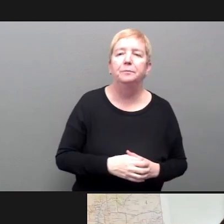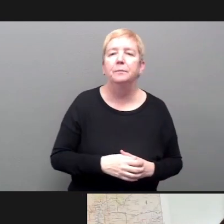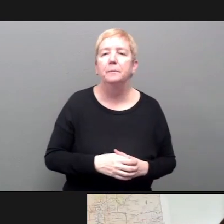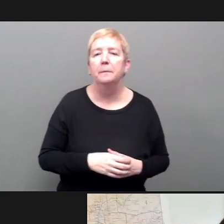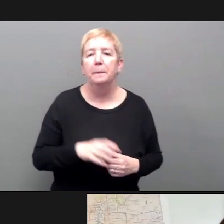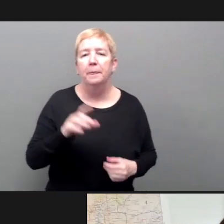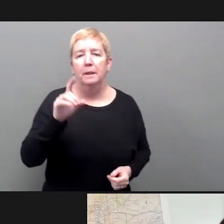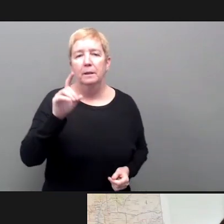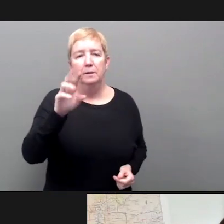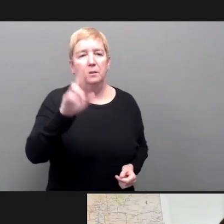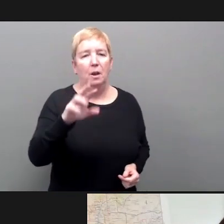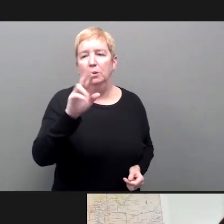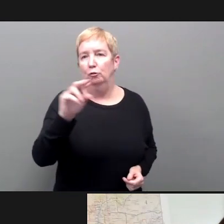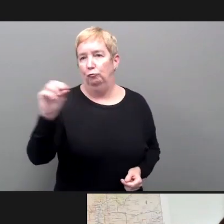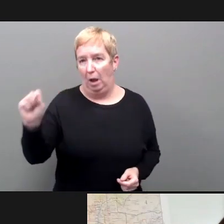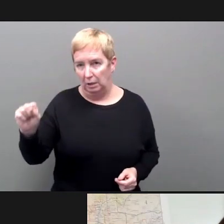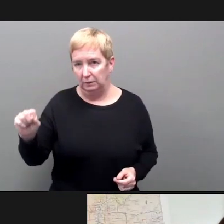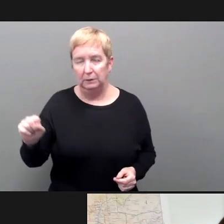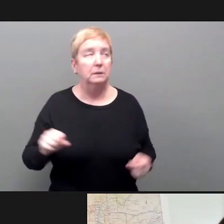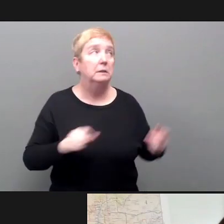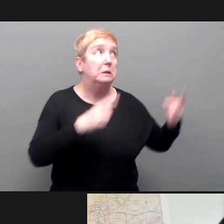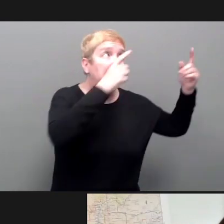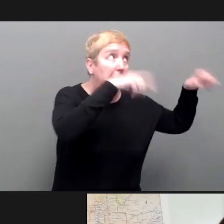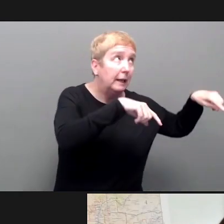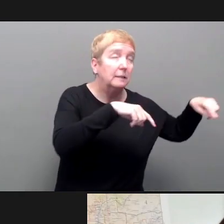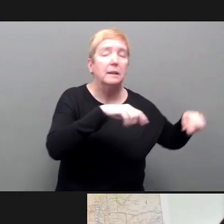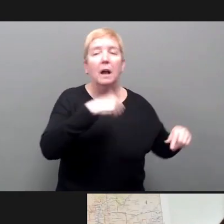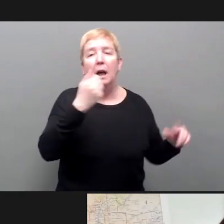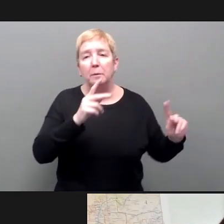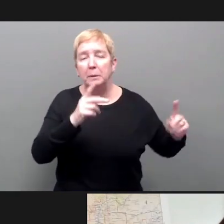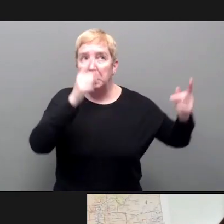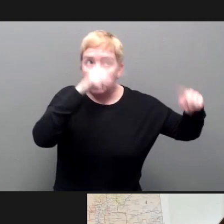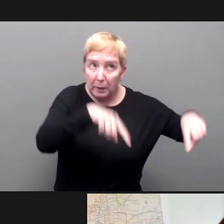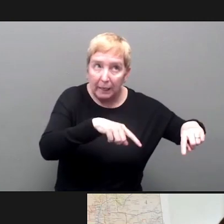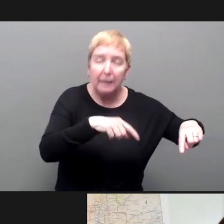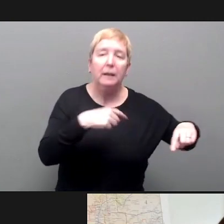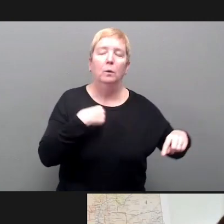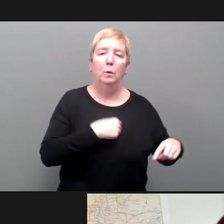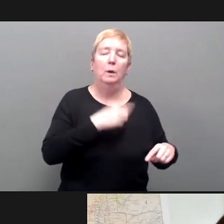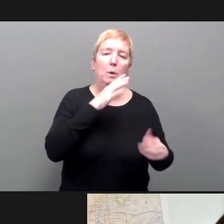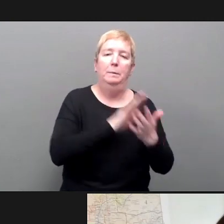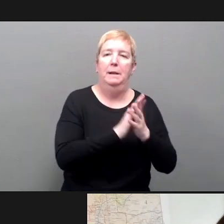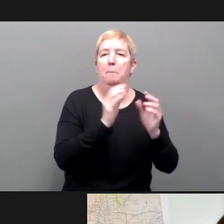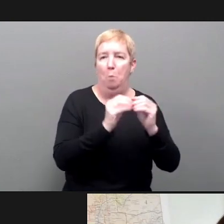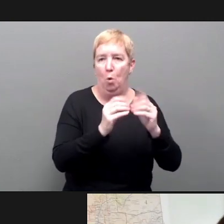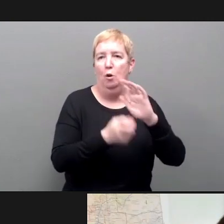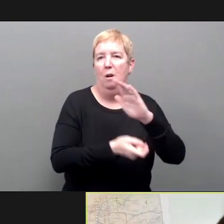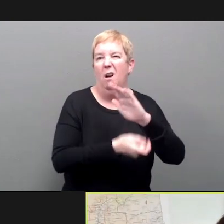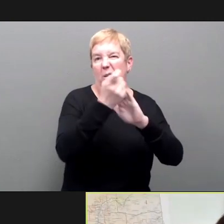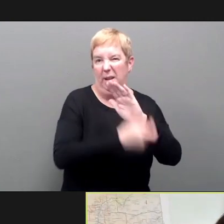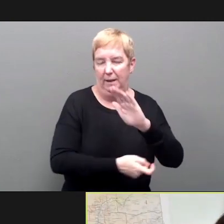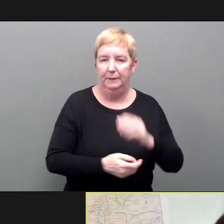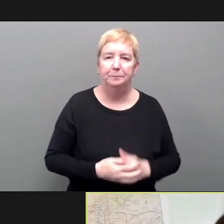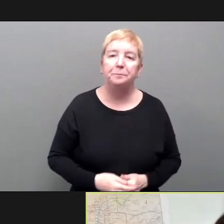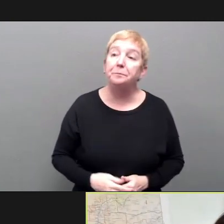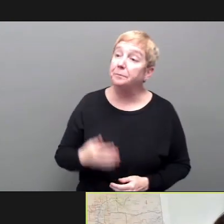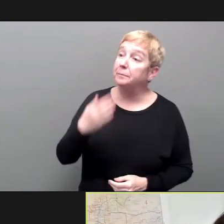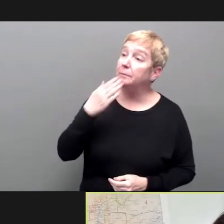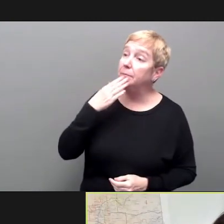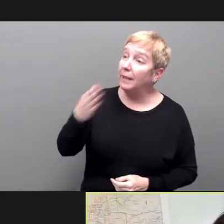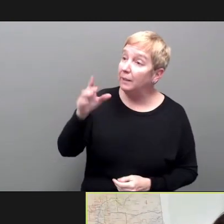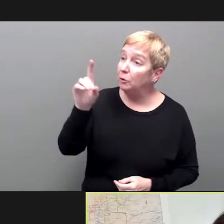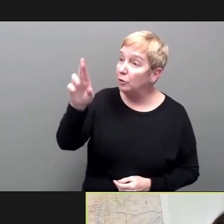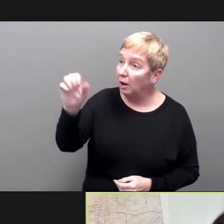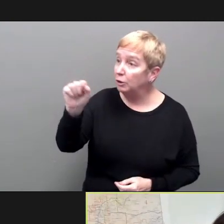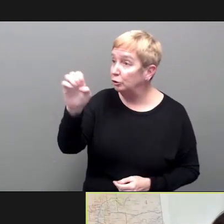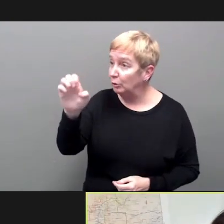contact tracing unit agrees with me that it's the direction we need to move. Thank you so much, Dr. Grace. Thank